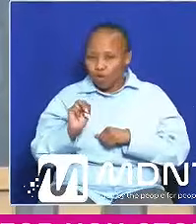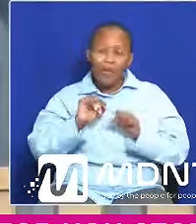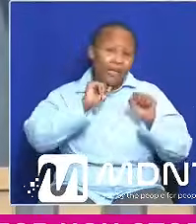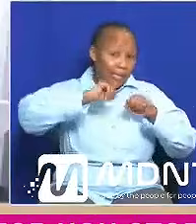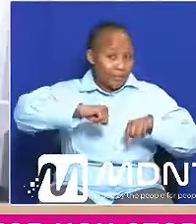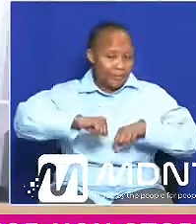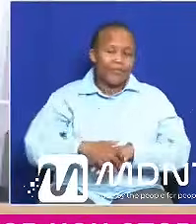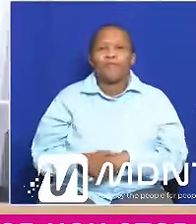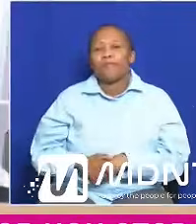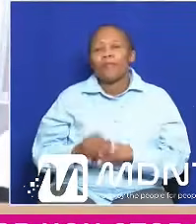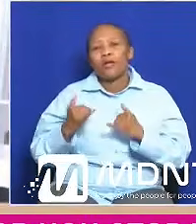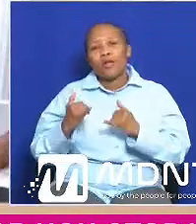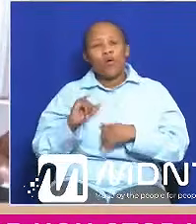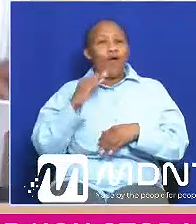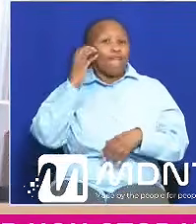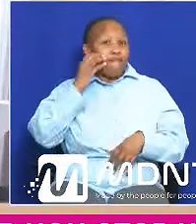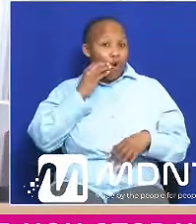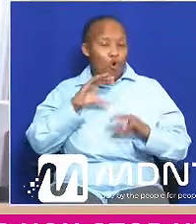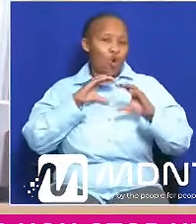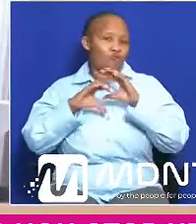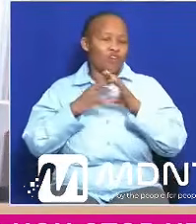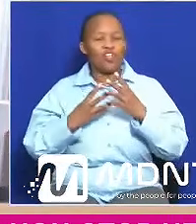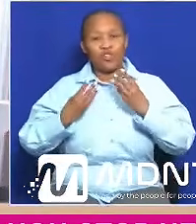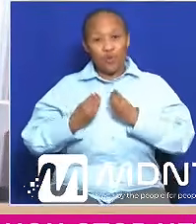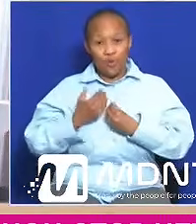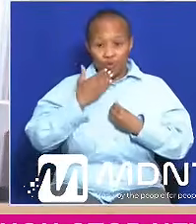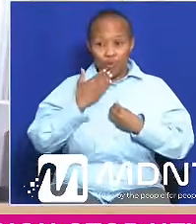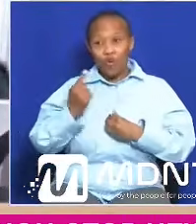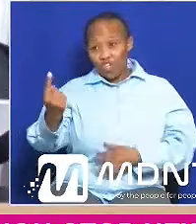telephone conversations between yourself and Mr. Mutsumi.